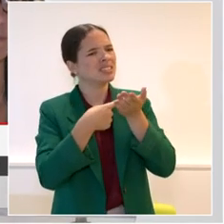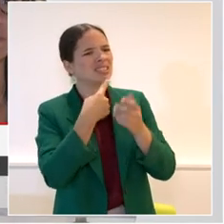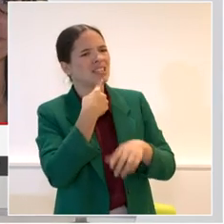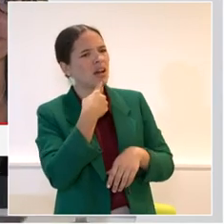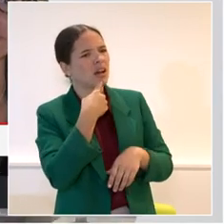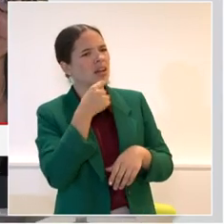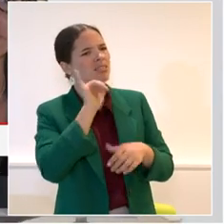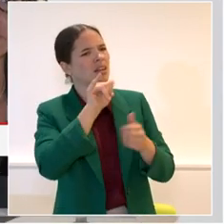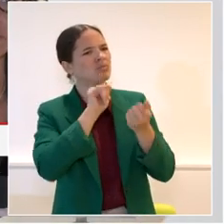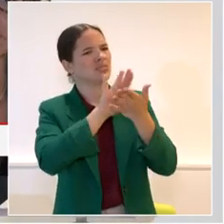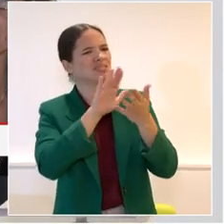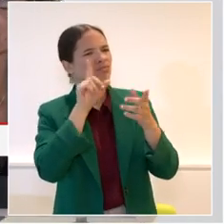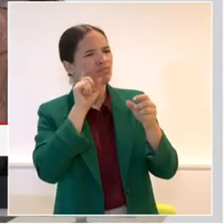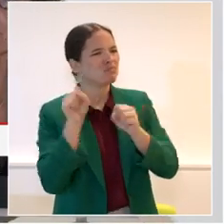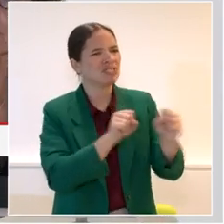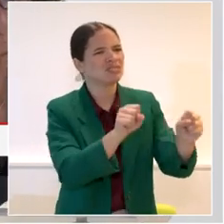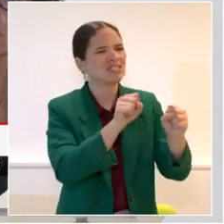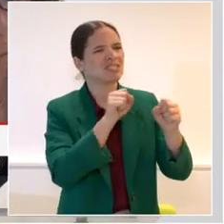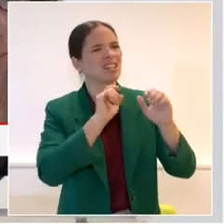approach?